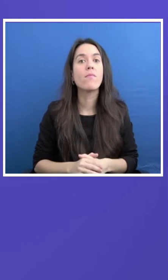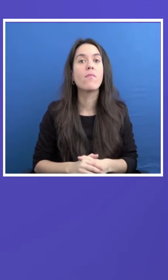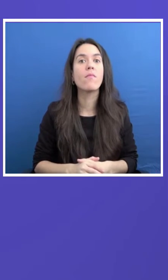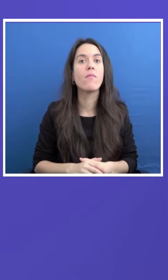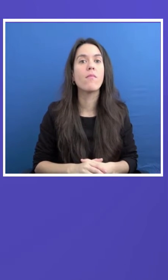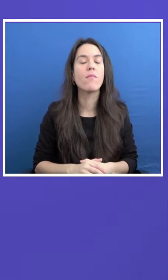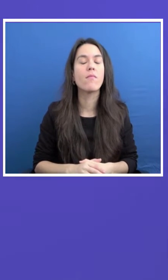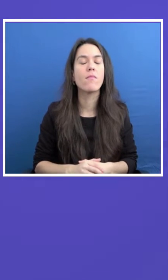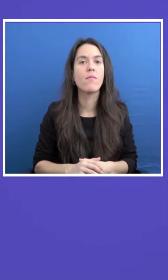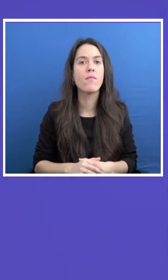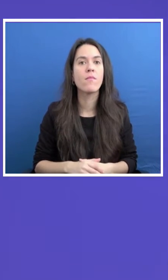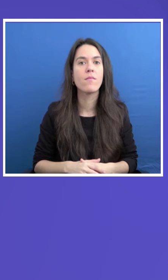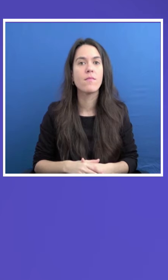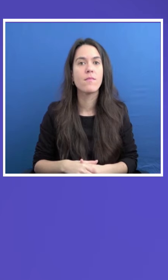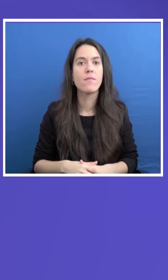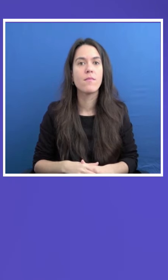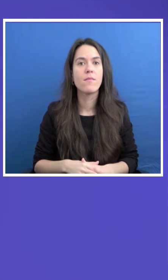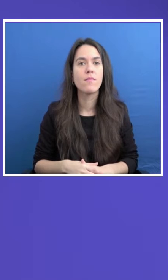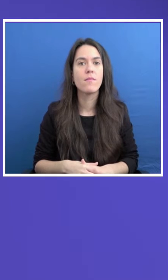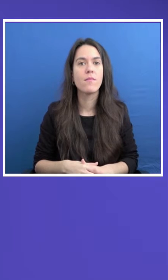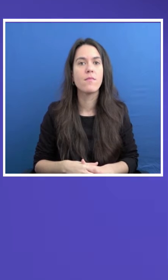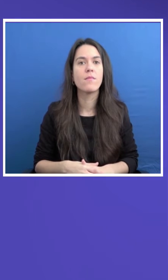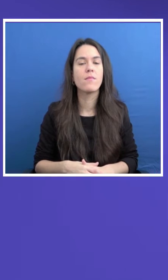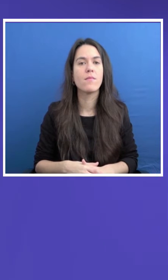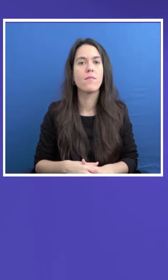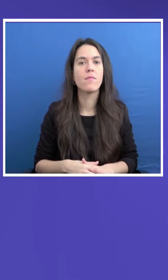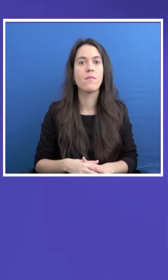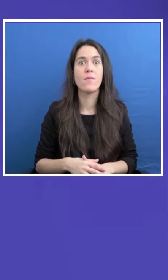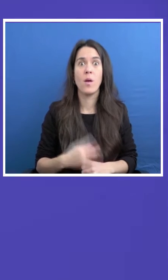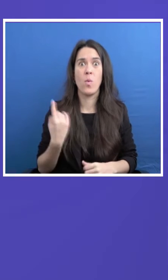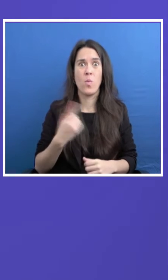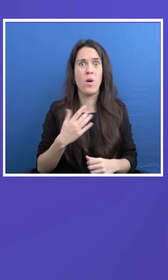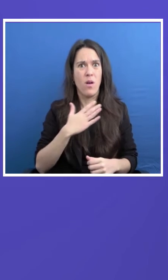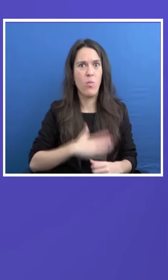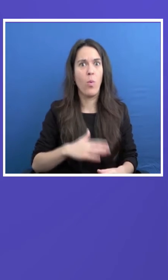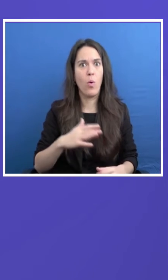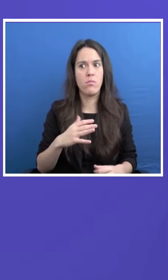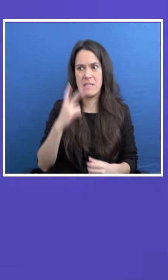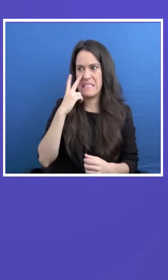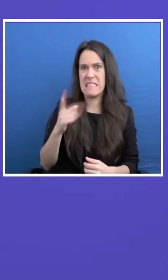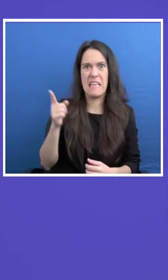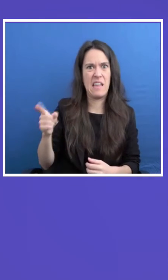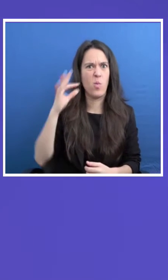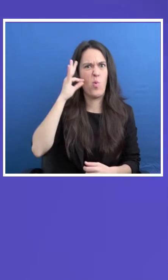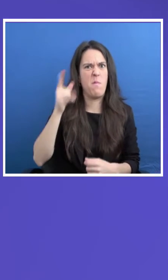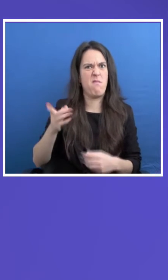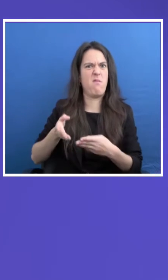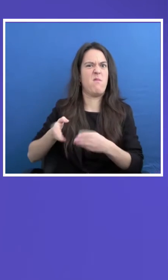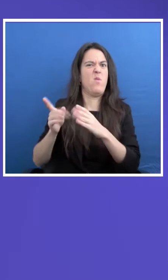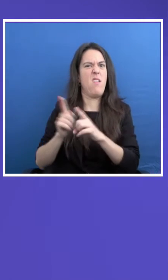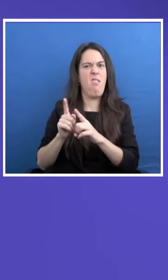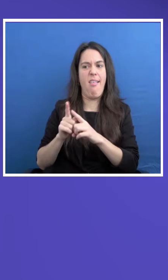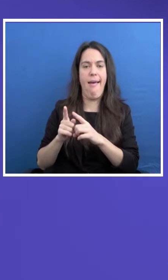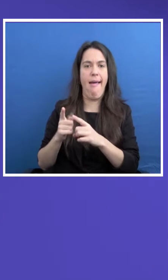to make sure that women are not portrayed in that category all the